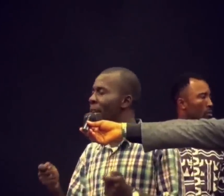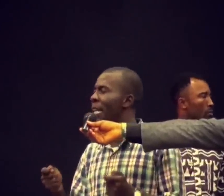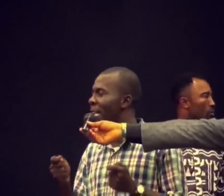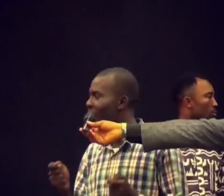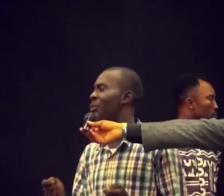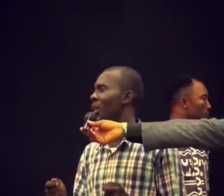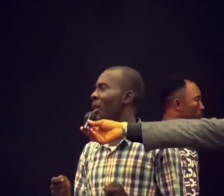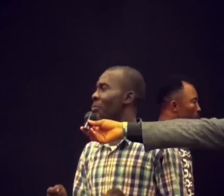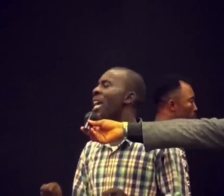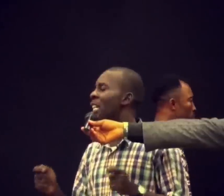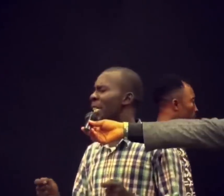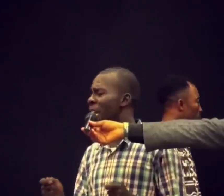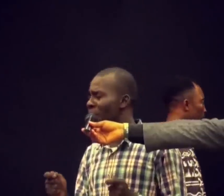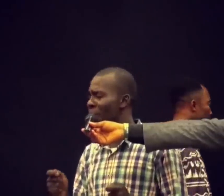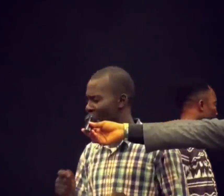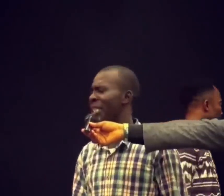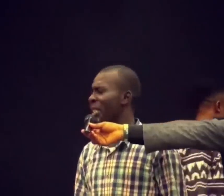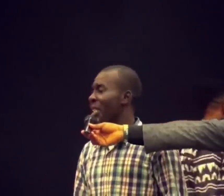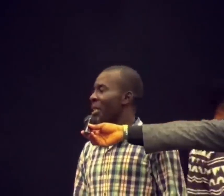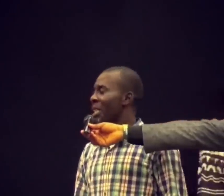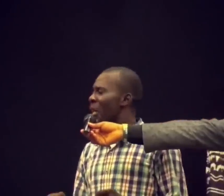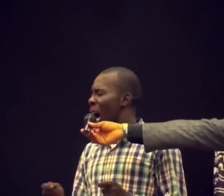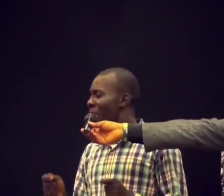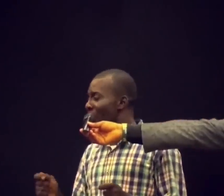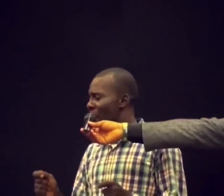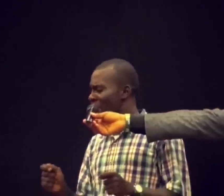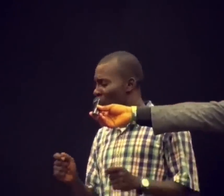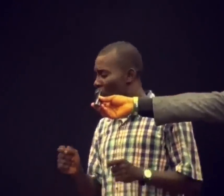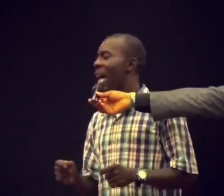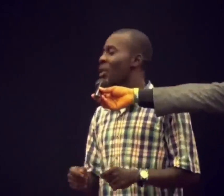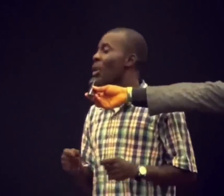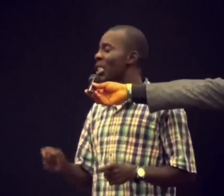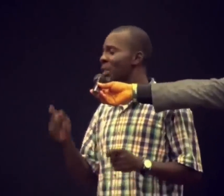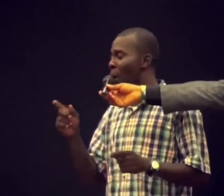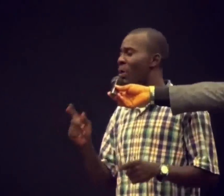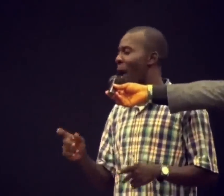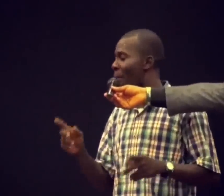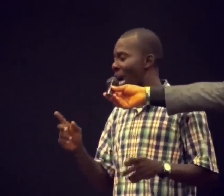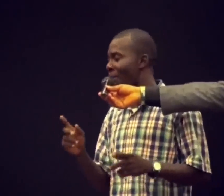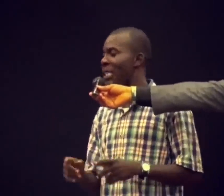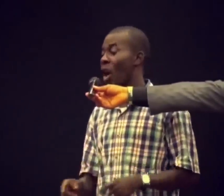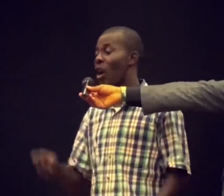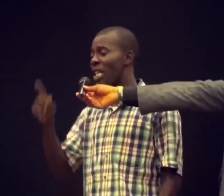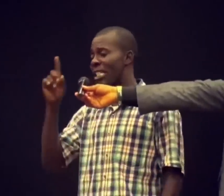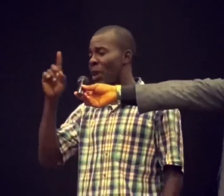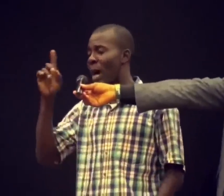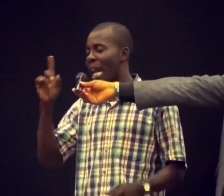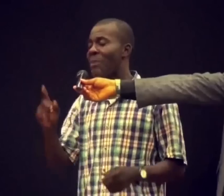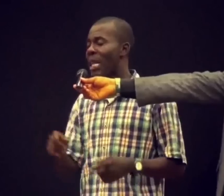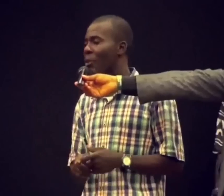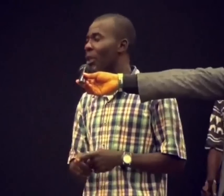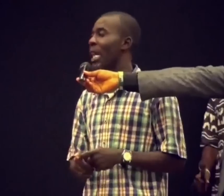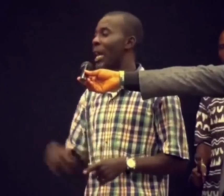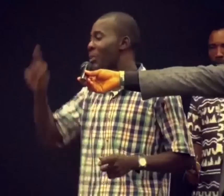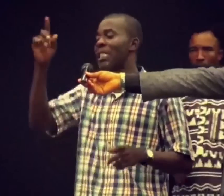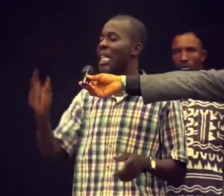man play game pe kin le de bi bye ki le wa ju baba se bi oba to mo ni igbawo pe ma ba yin pade olodun de se bi oba laye mi